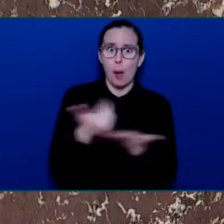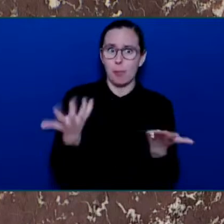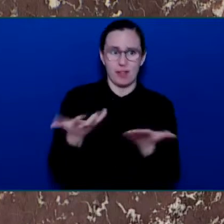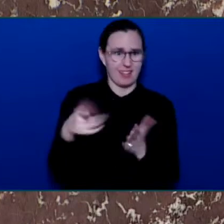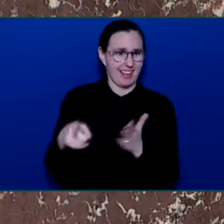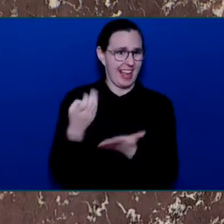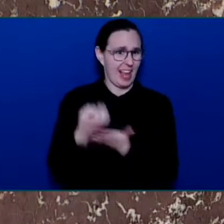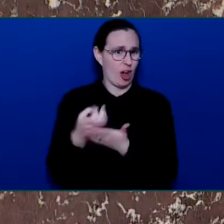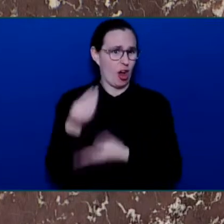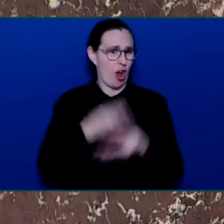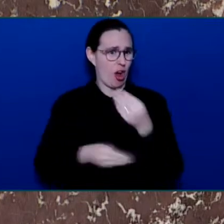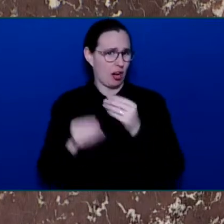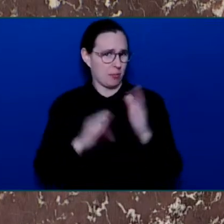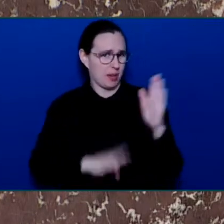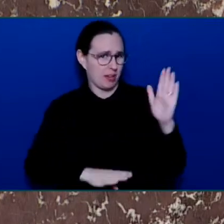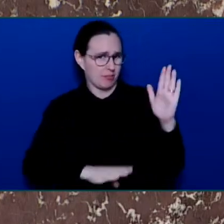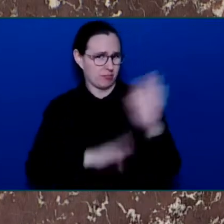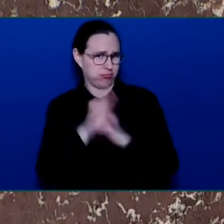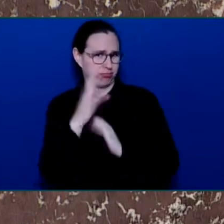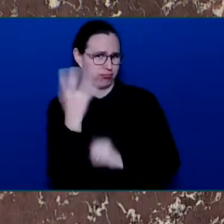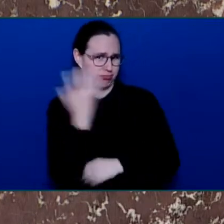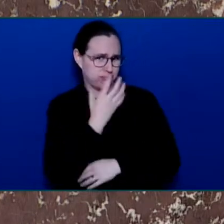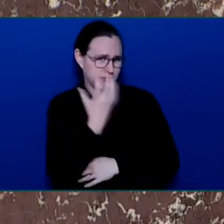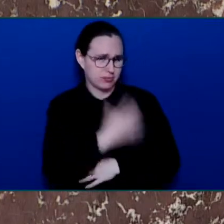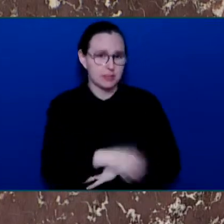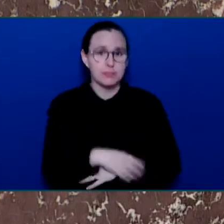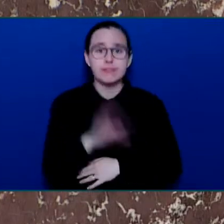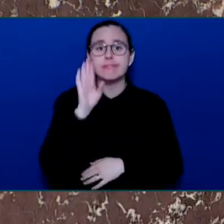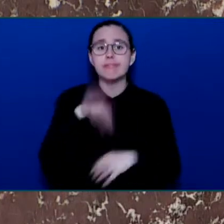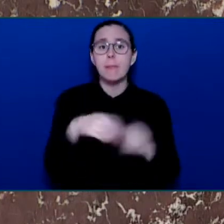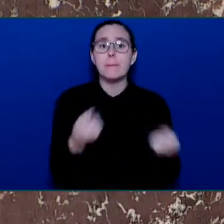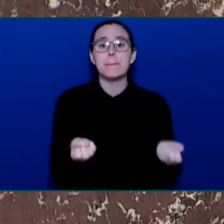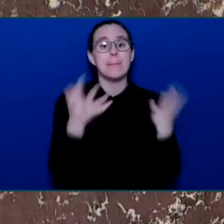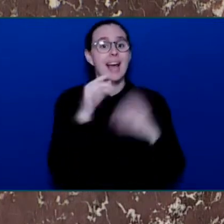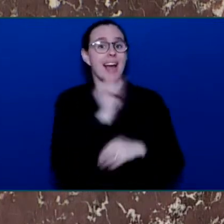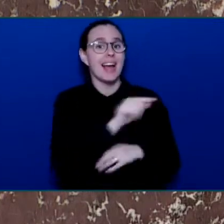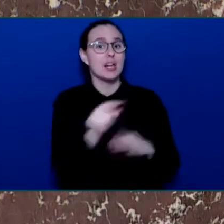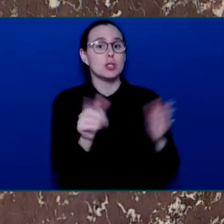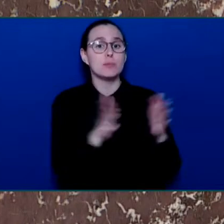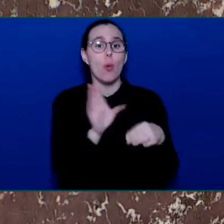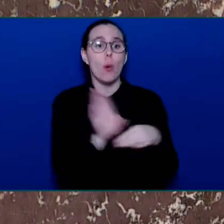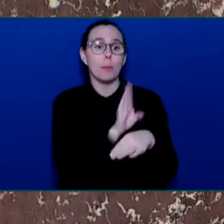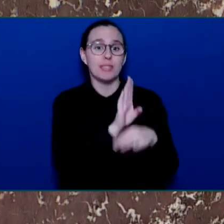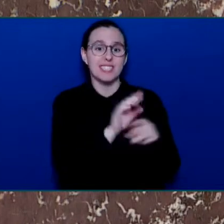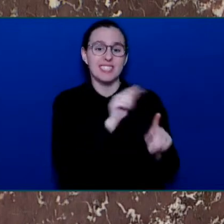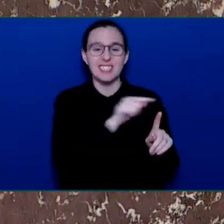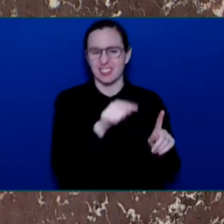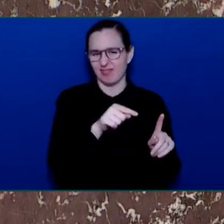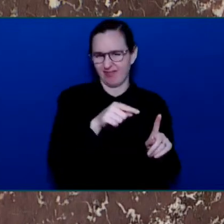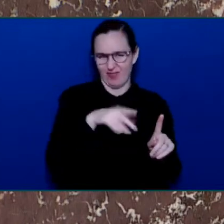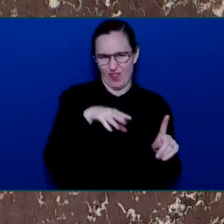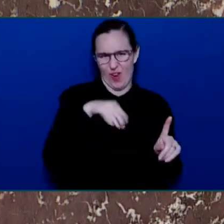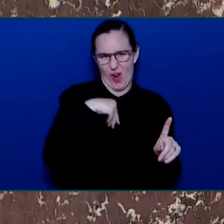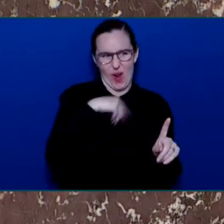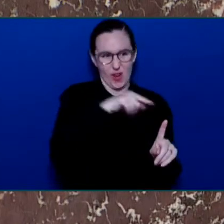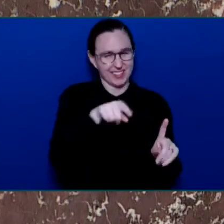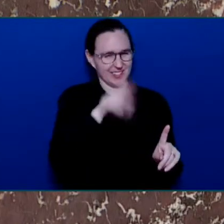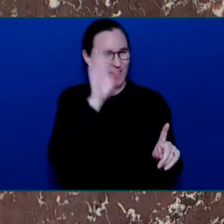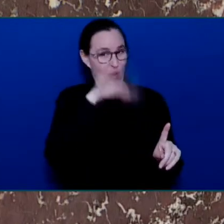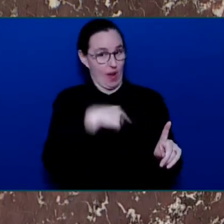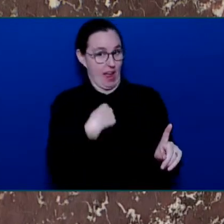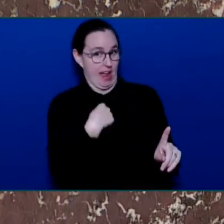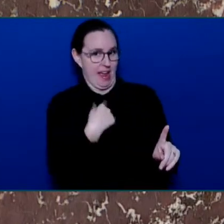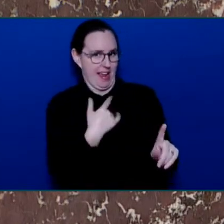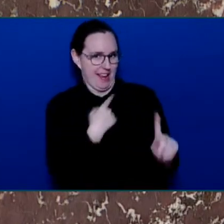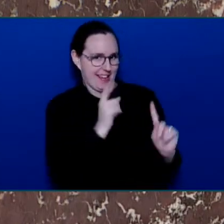small business owners, to visit many businesses regularly, whether it is personally delivering COVID-19 relief or circuit